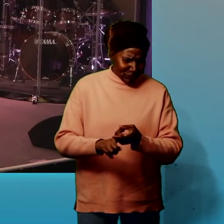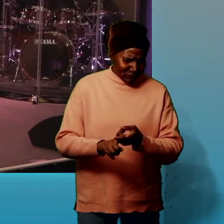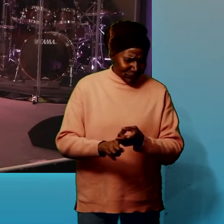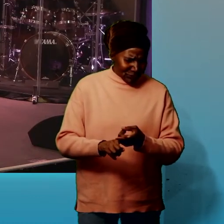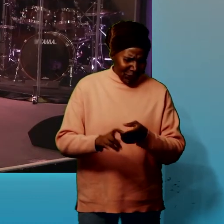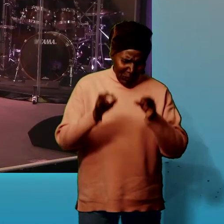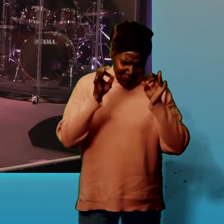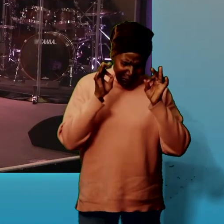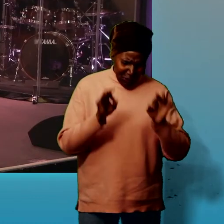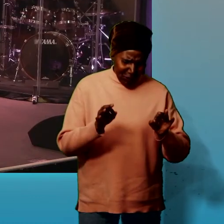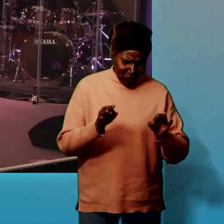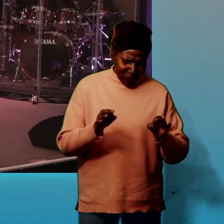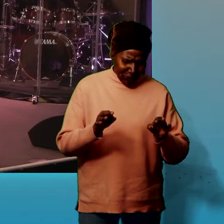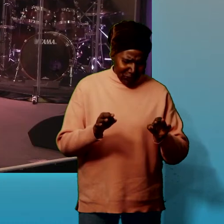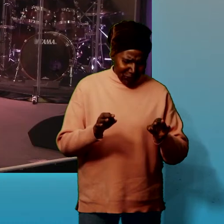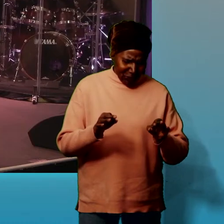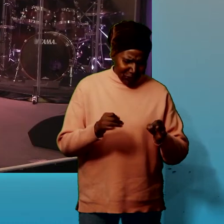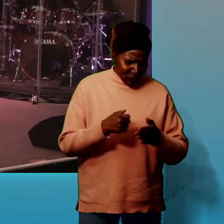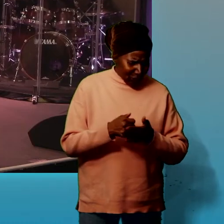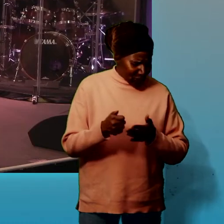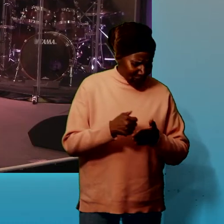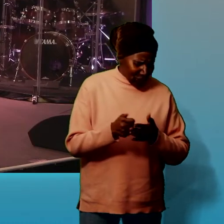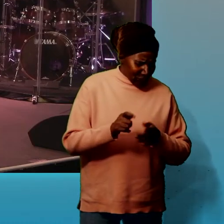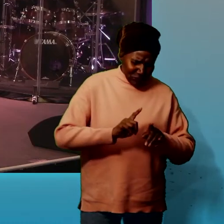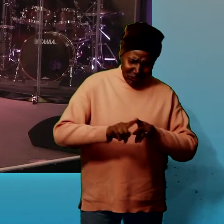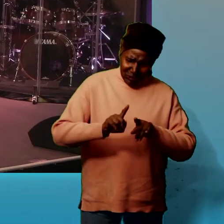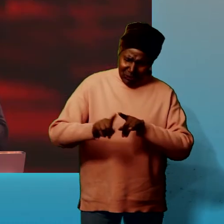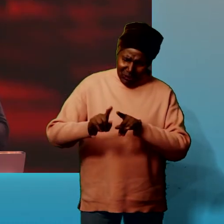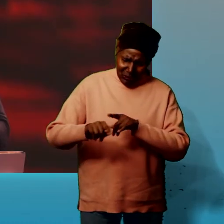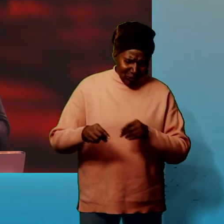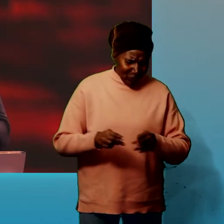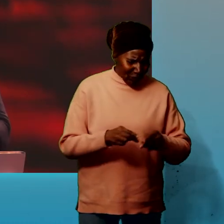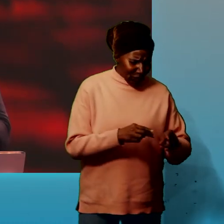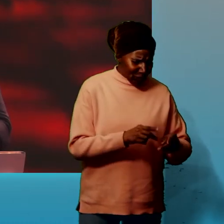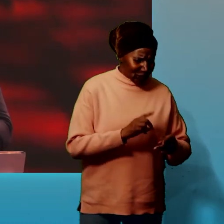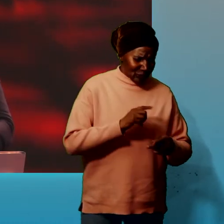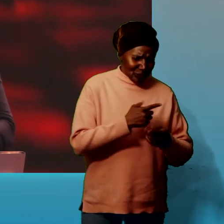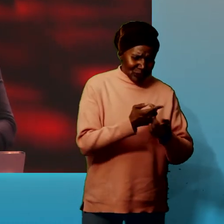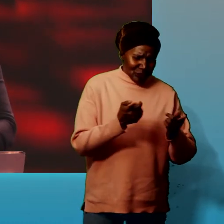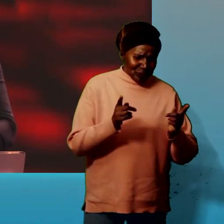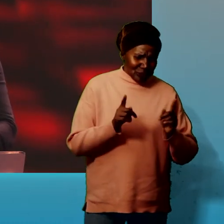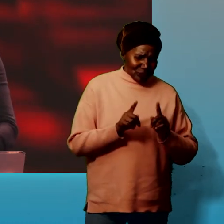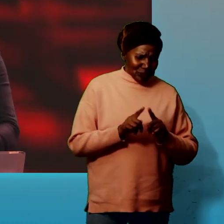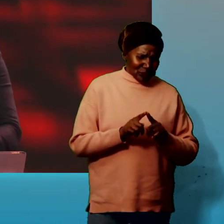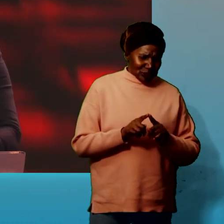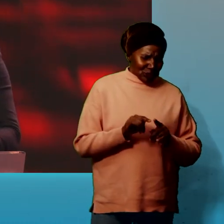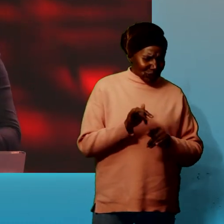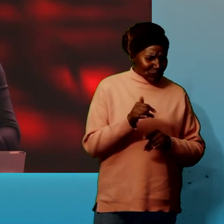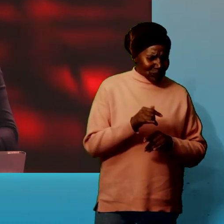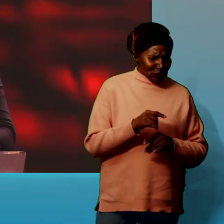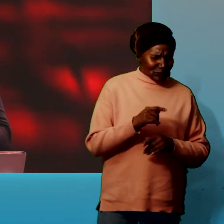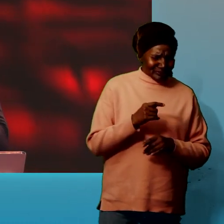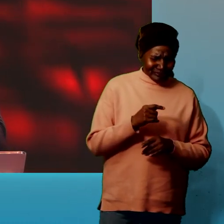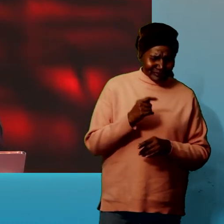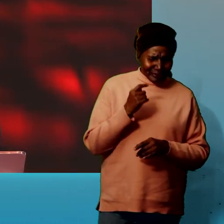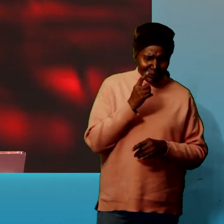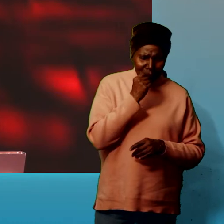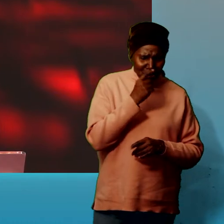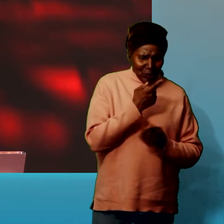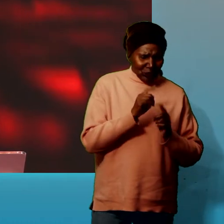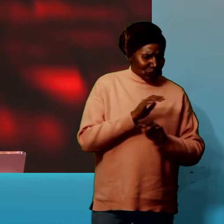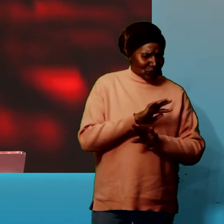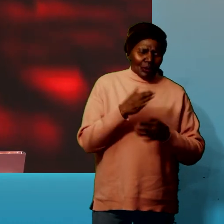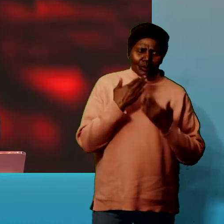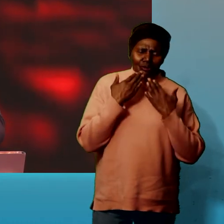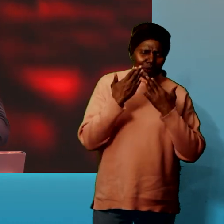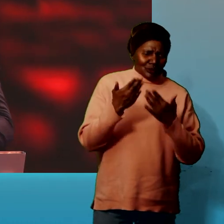perfect in all of his ways towards us, it's easy sometimes, isn't it, to not be thankful that you got